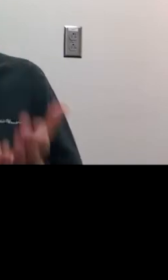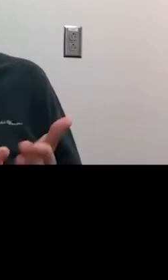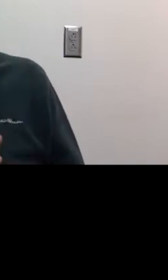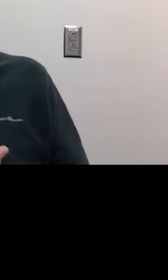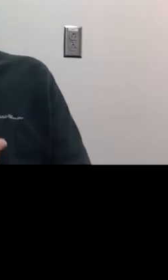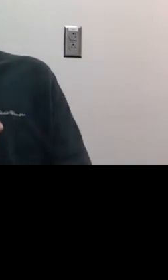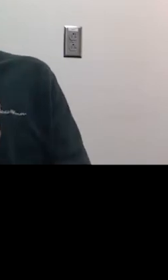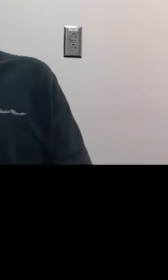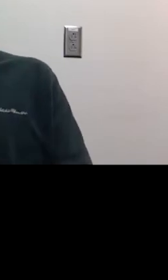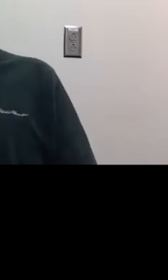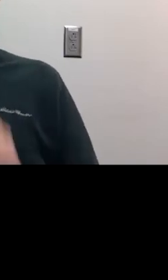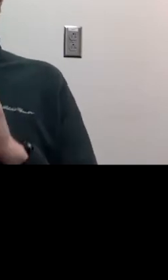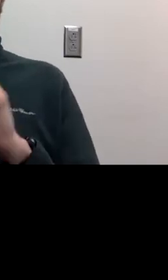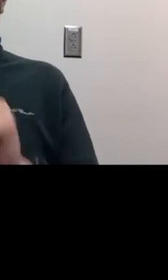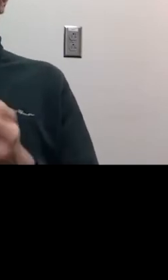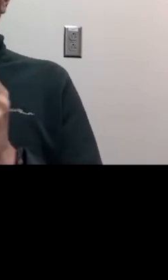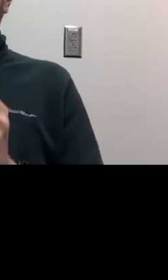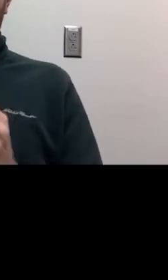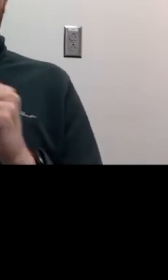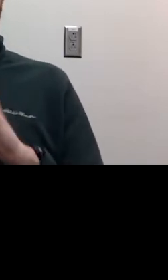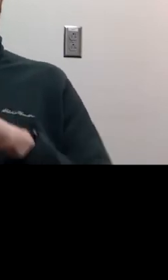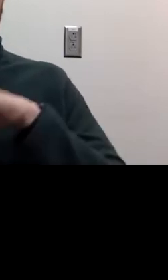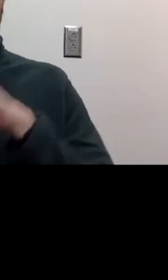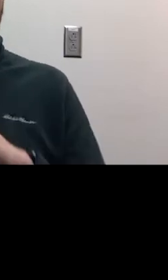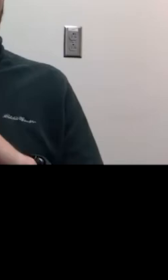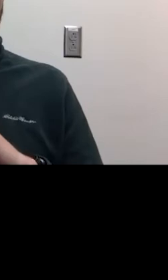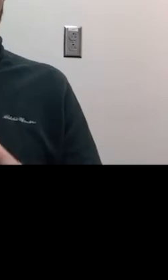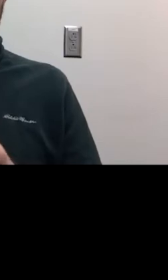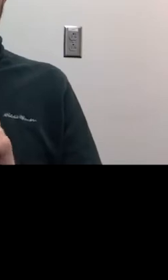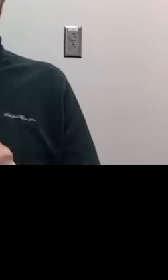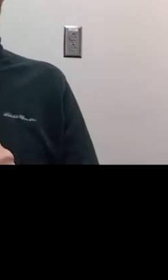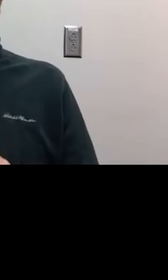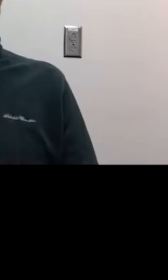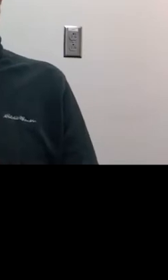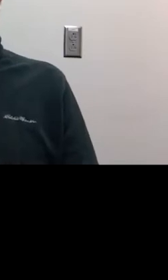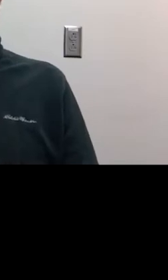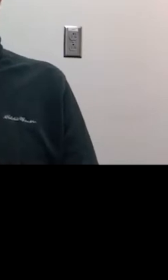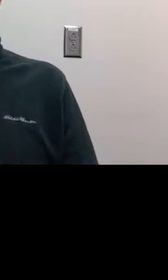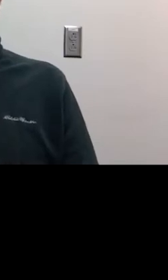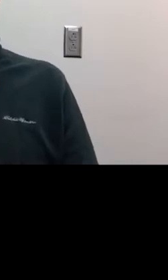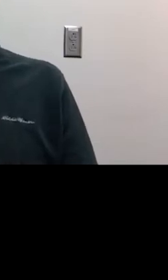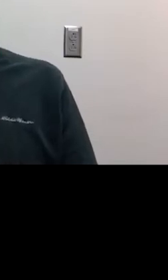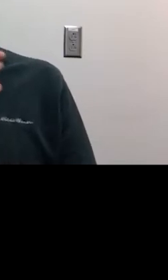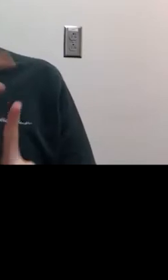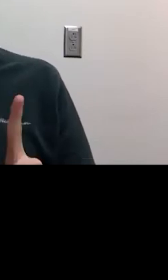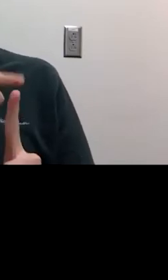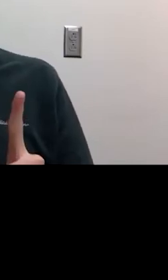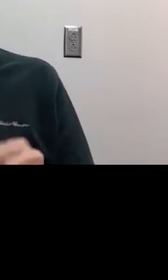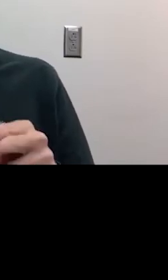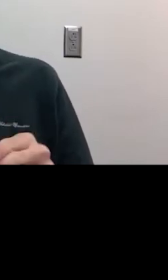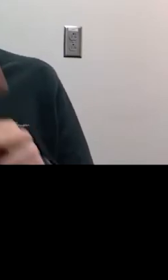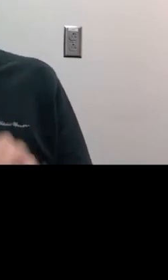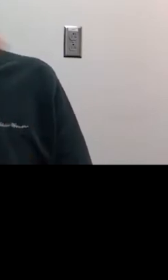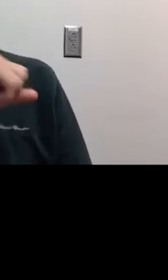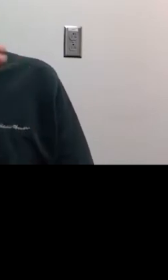What would make it feel more comfortable, et cetera. And Elena Byhoff and Amelia DeMarcus, who led the analysis of those interviews,